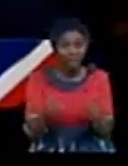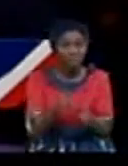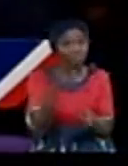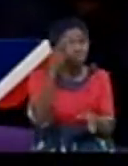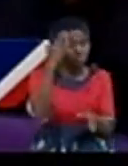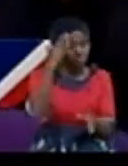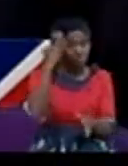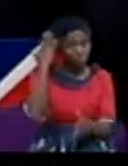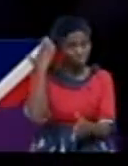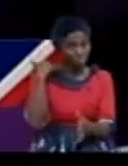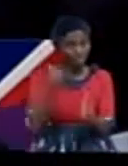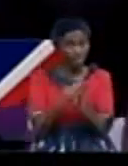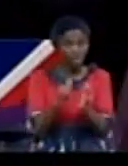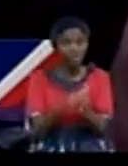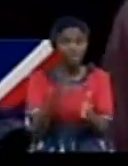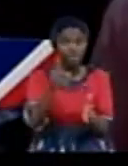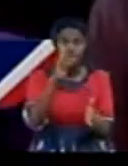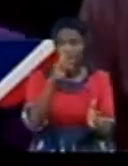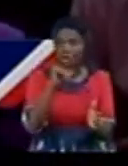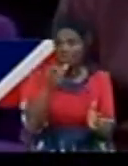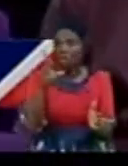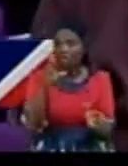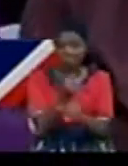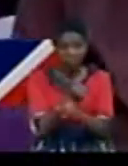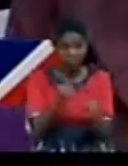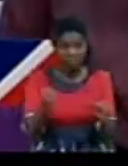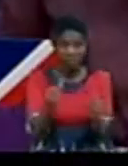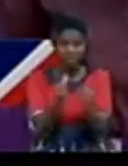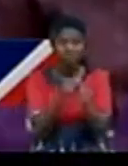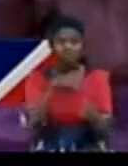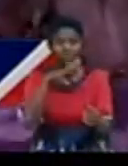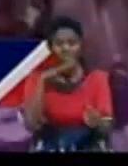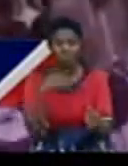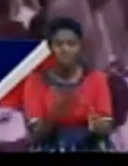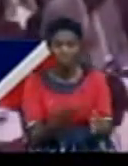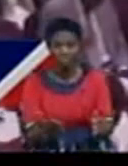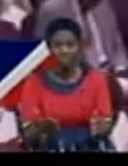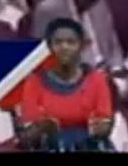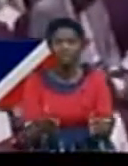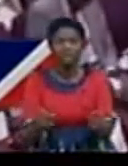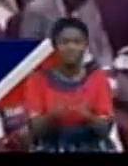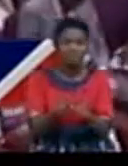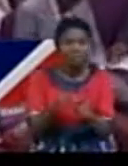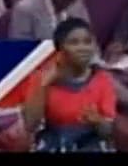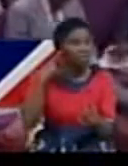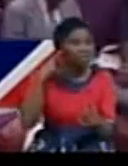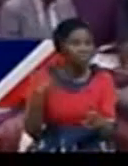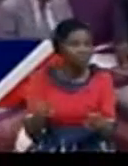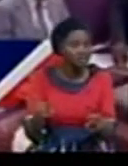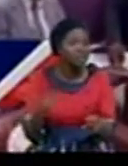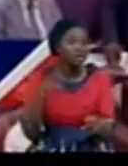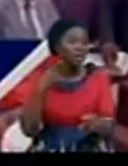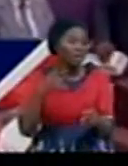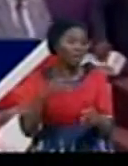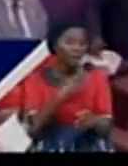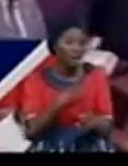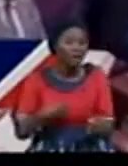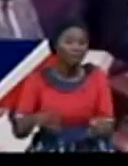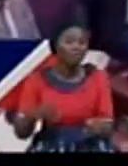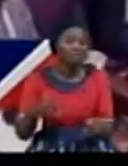ye were not redeemed with corruptible things as silver and gold